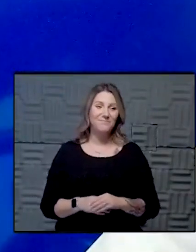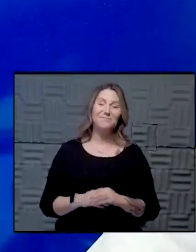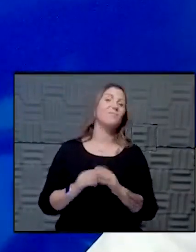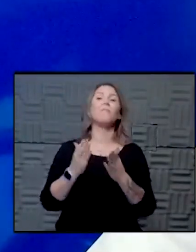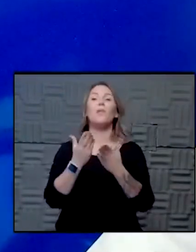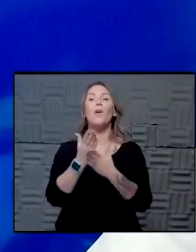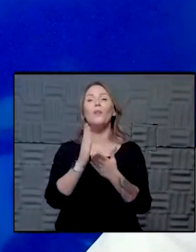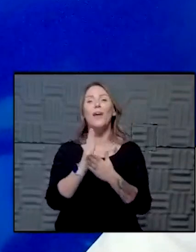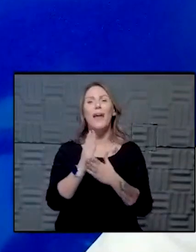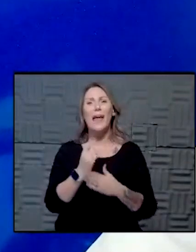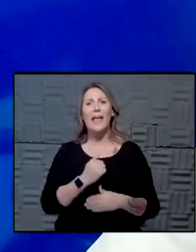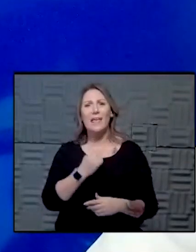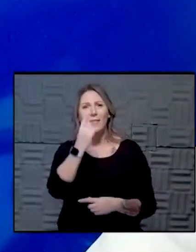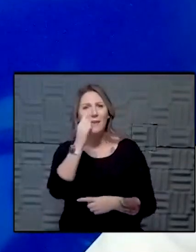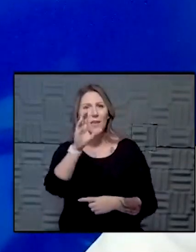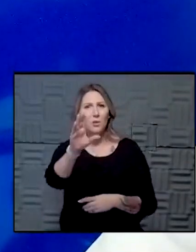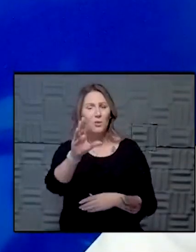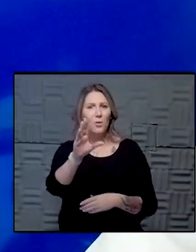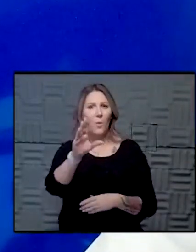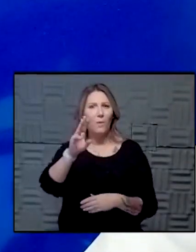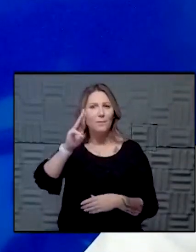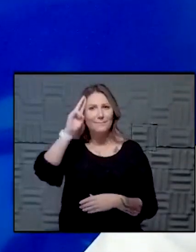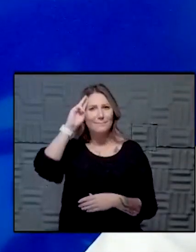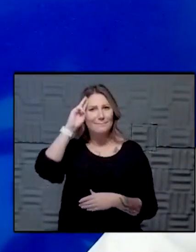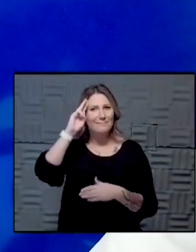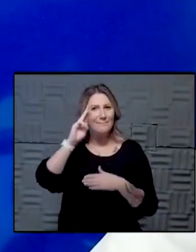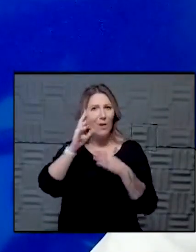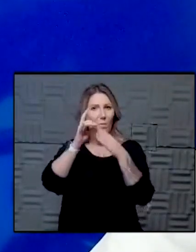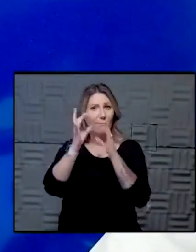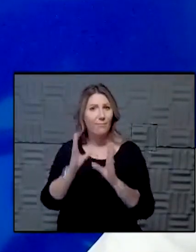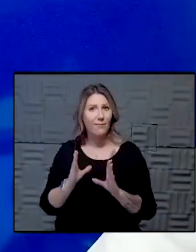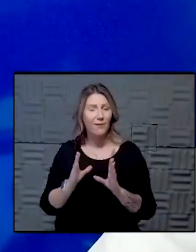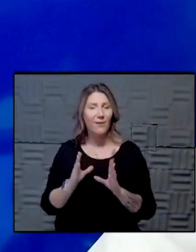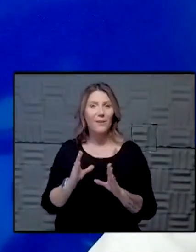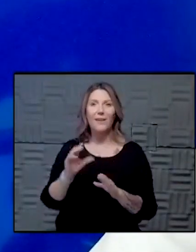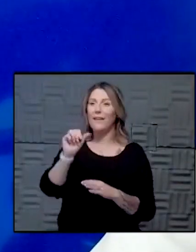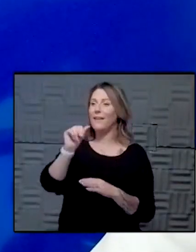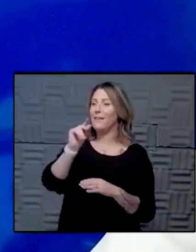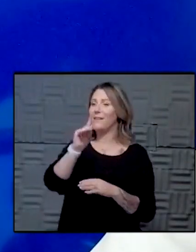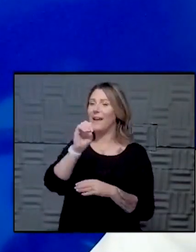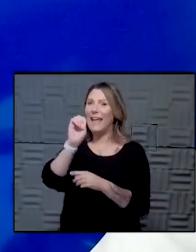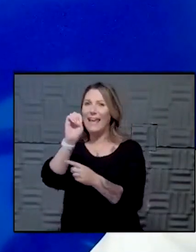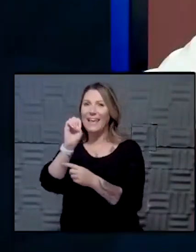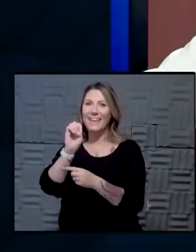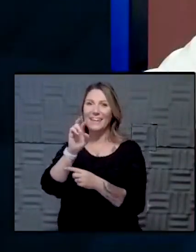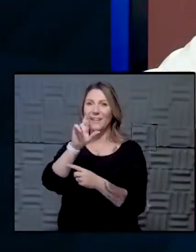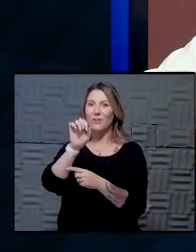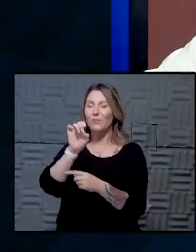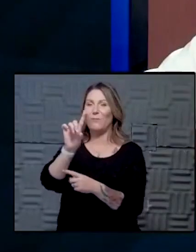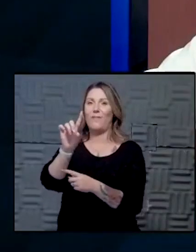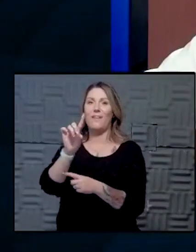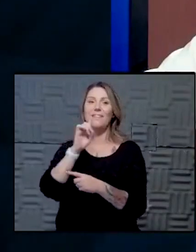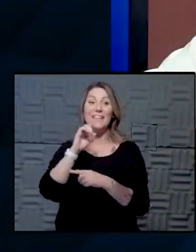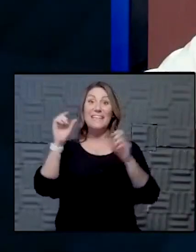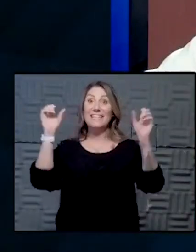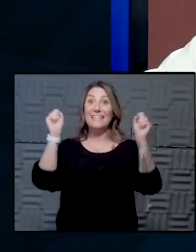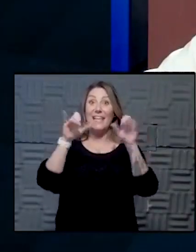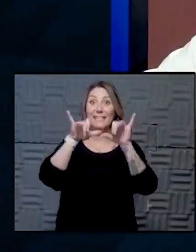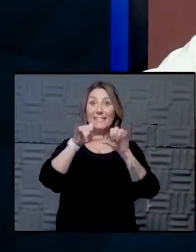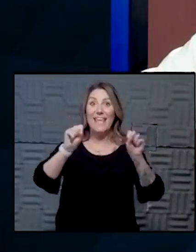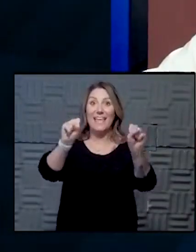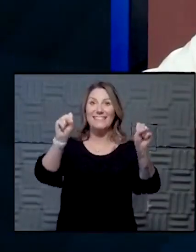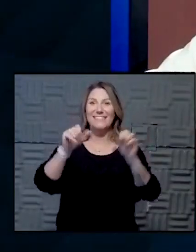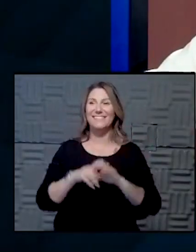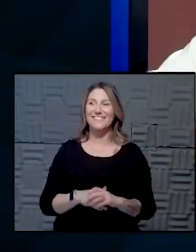right. So I think we have your scout leader on with us, Annie Red. Did I say that right? Yes. Yes, you